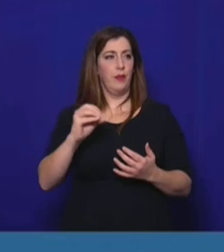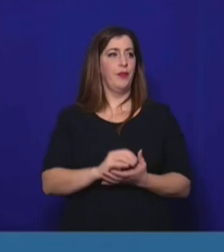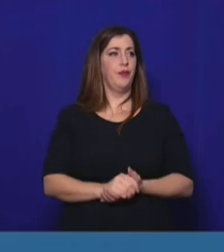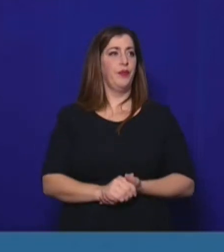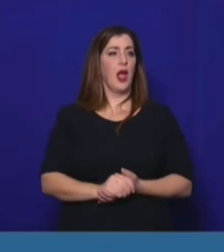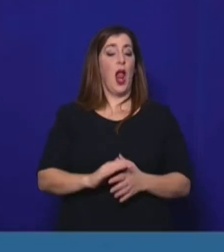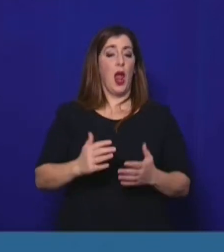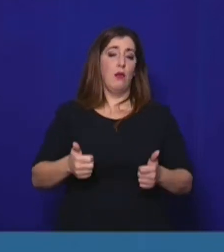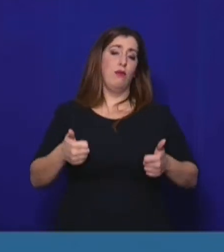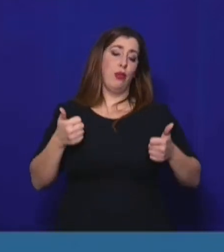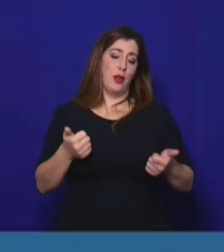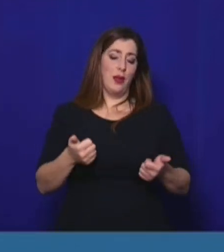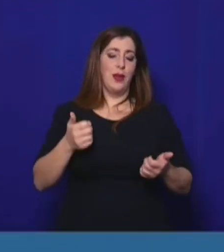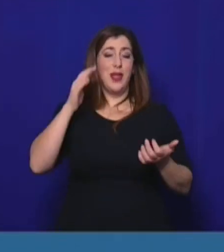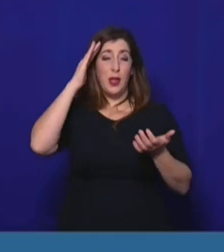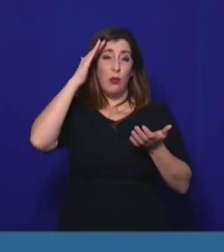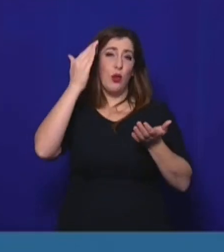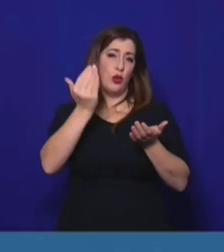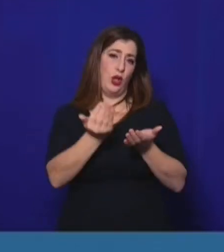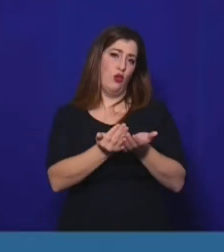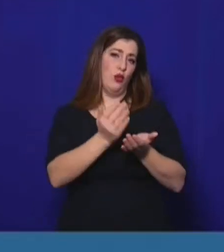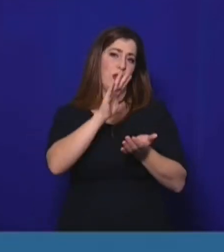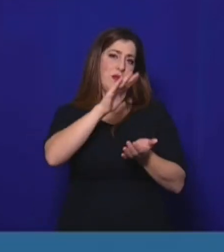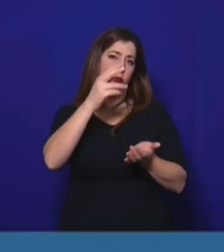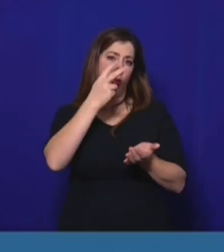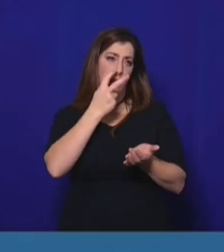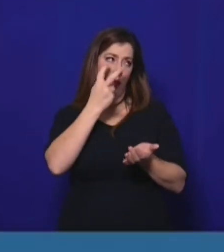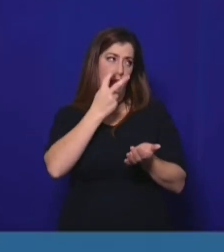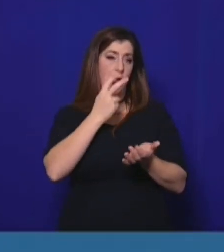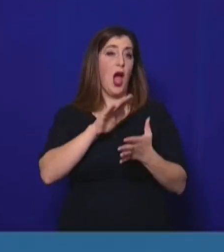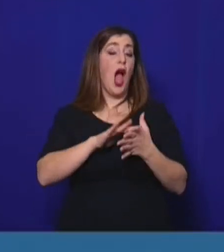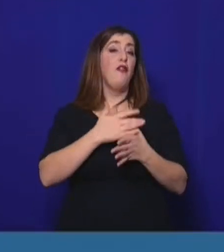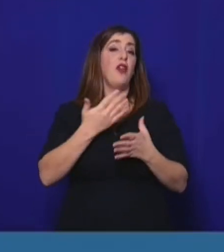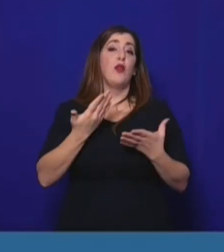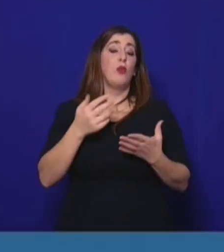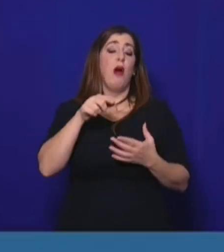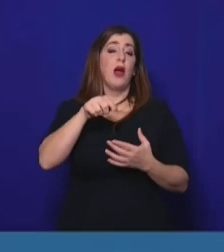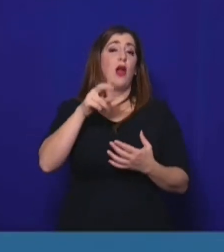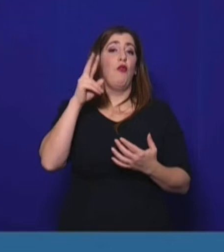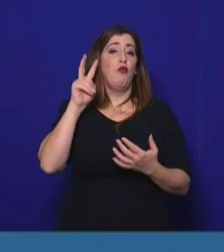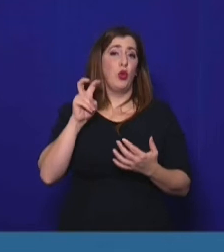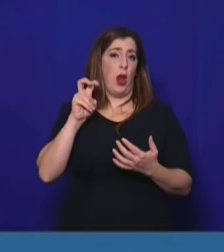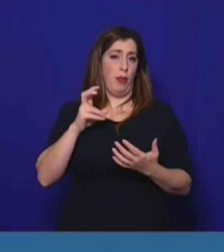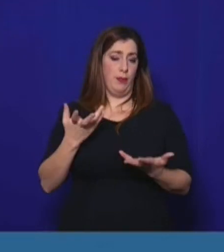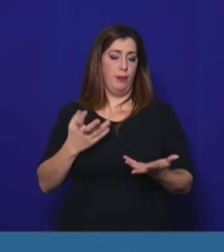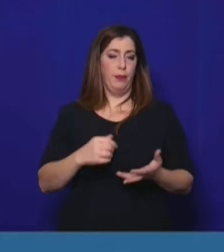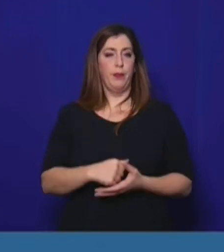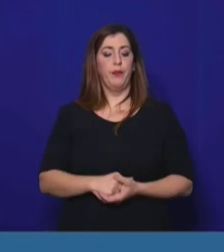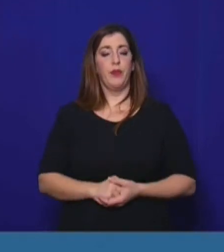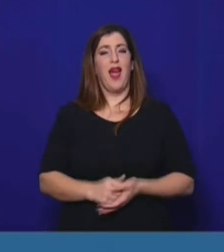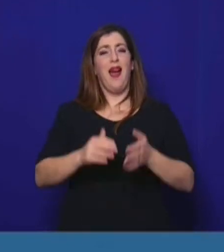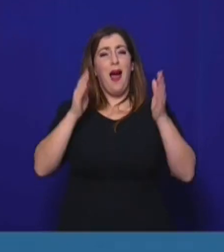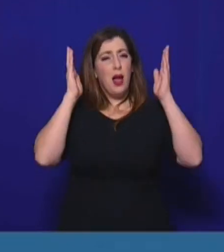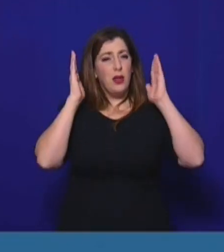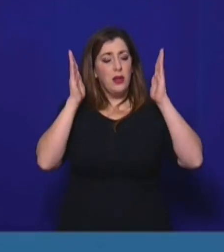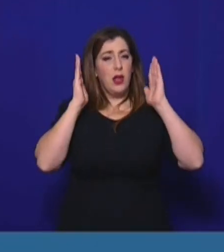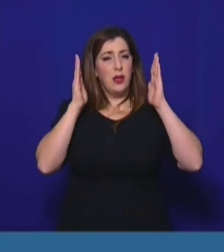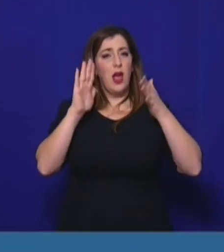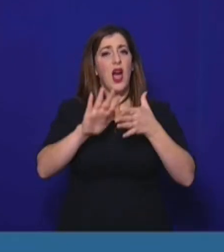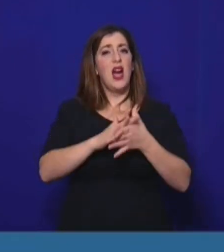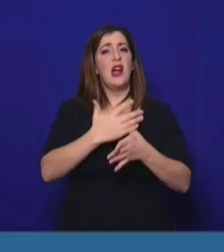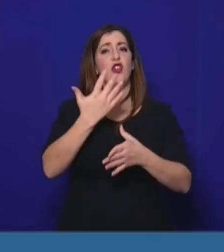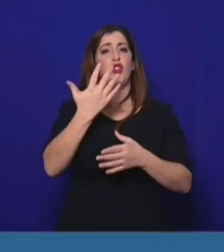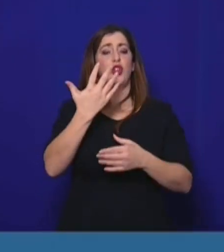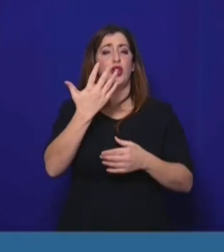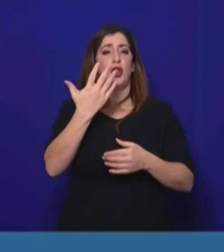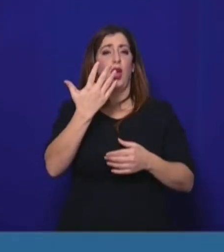l-anzjani nipproteġuhom importanti ħafna. Noqogħdu attenti għaliex nafu li għandek in-nies